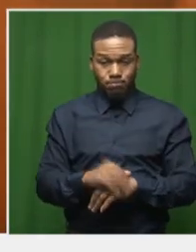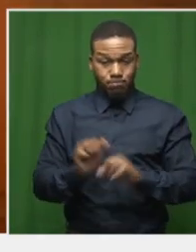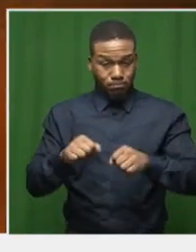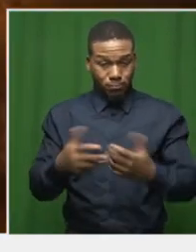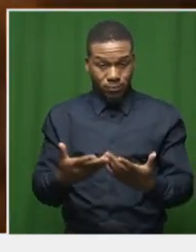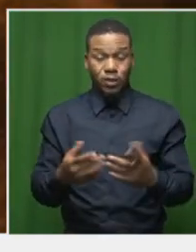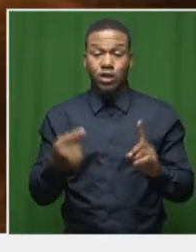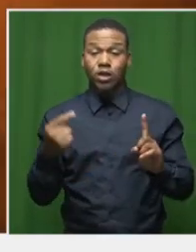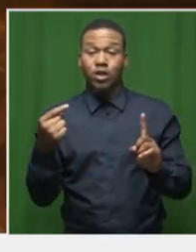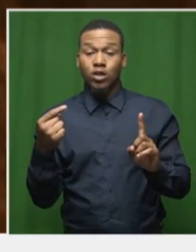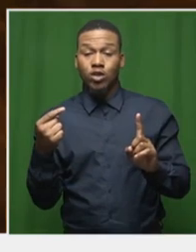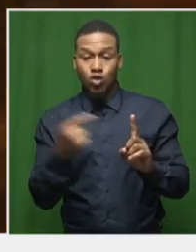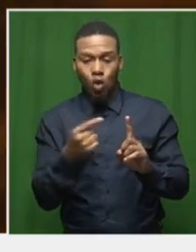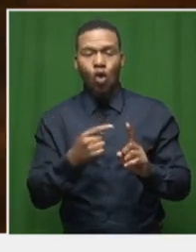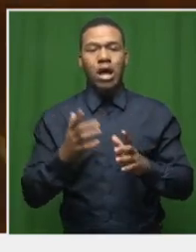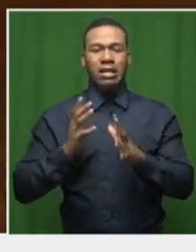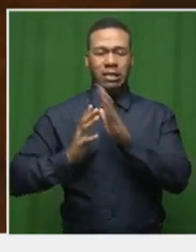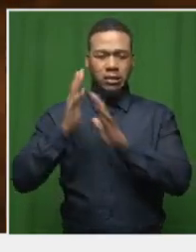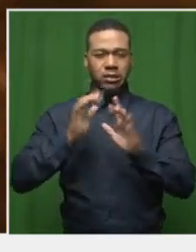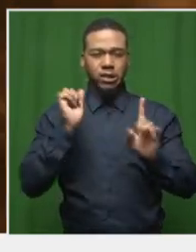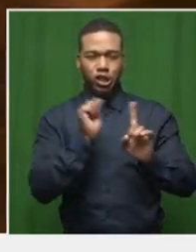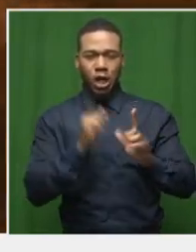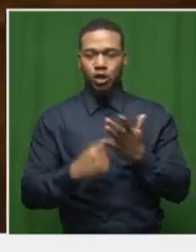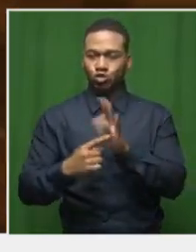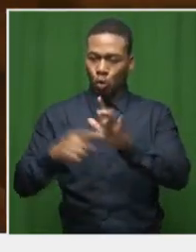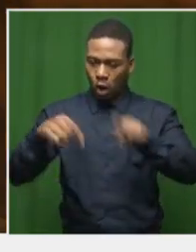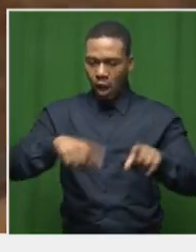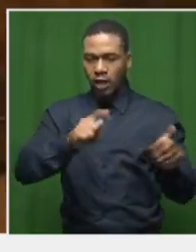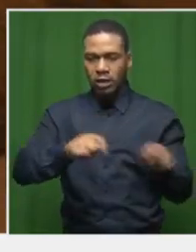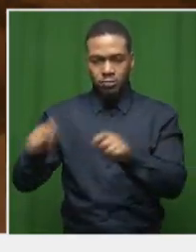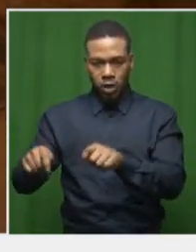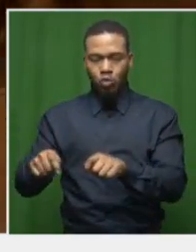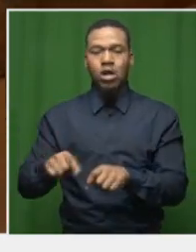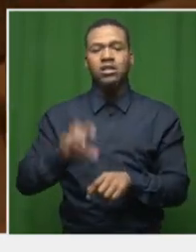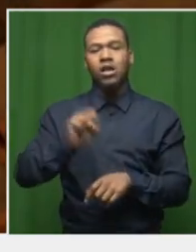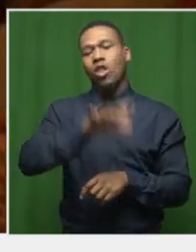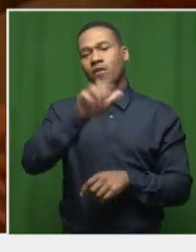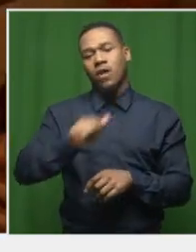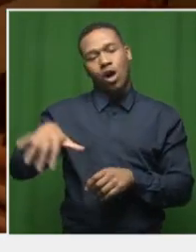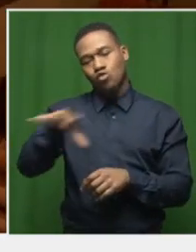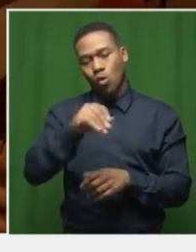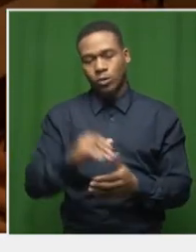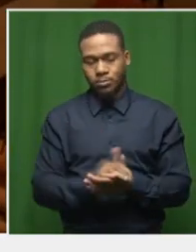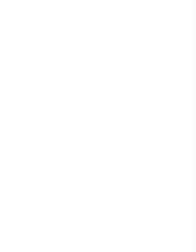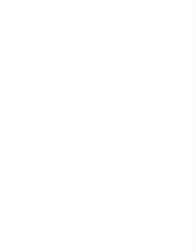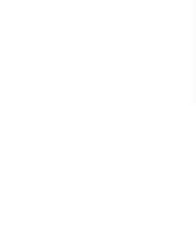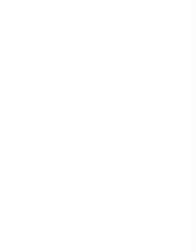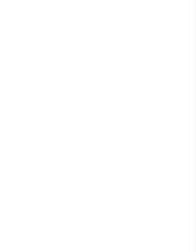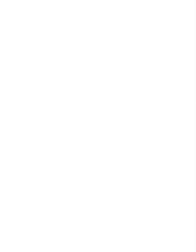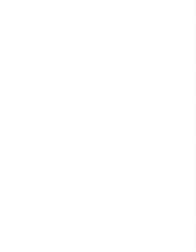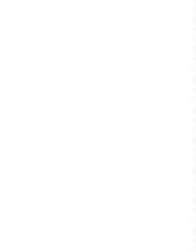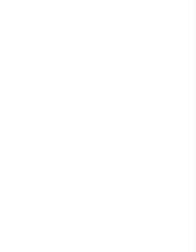in the history of the Cape and country. Vanessa Puna, SABC News, Stellenbosch.